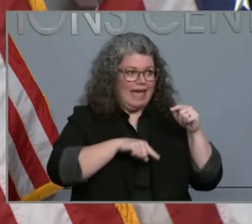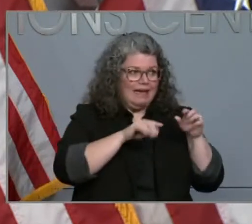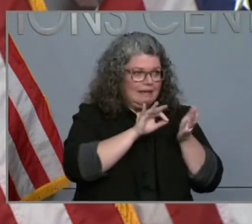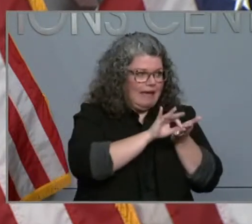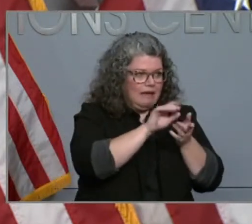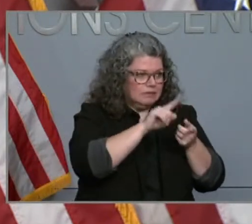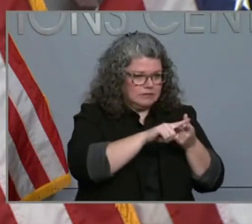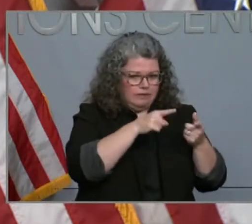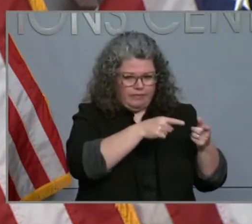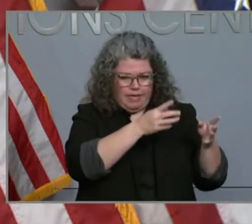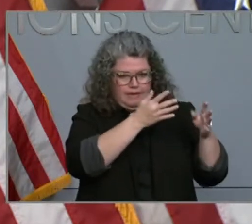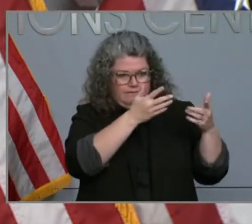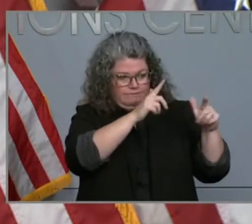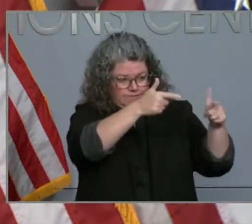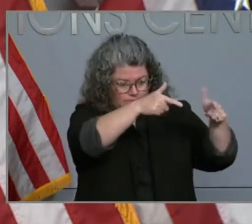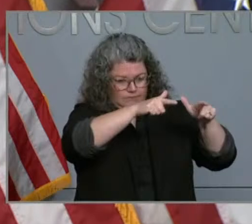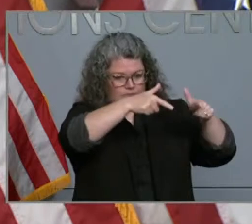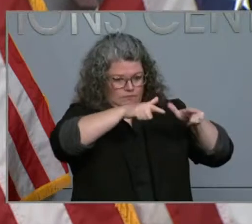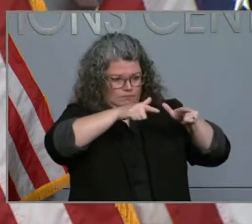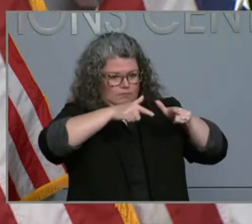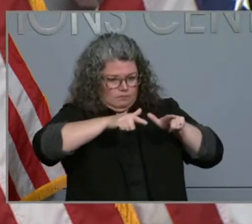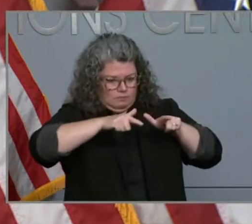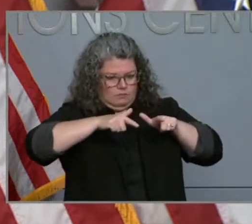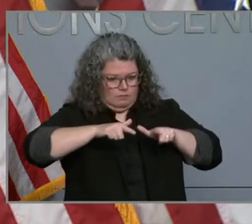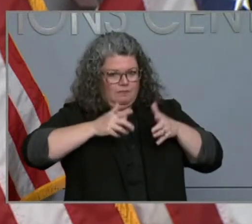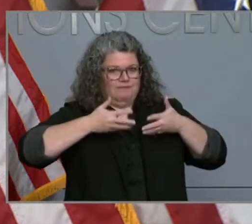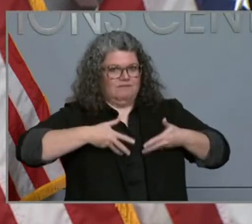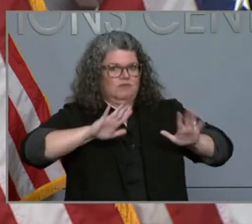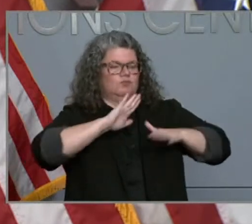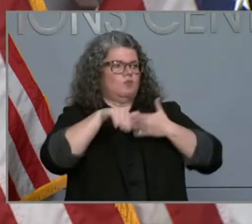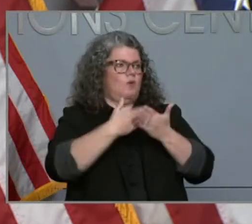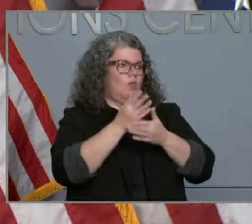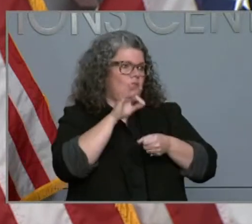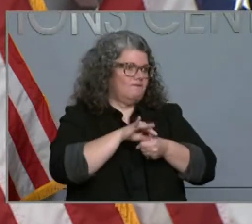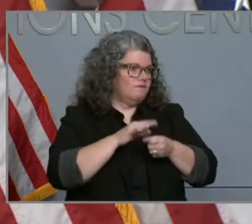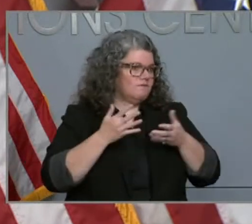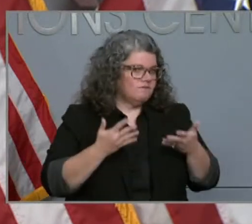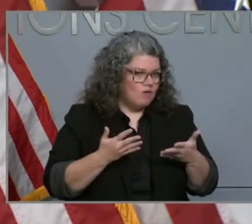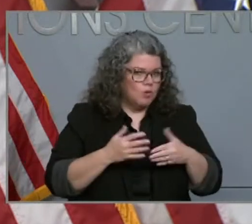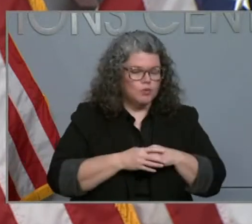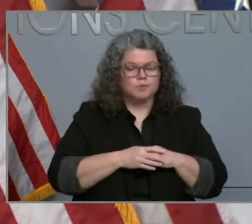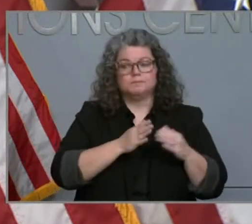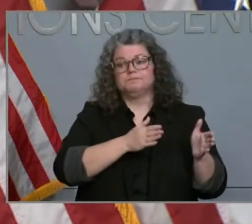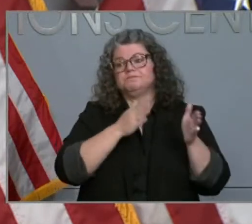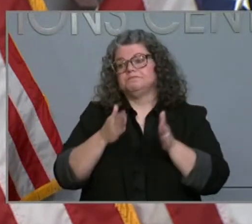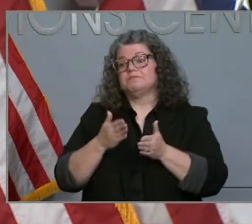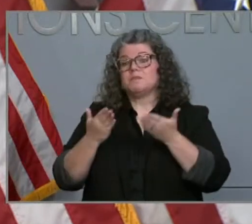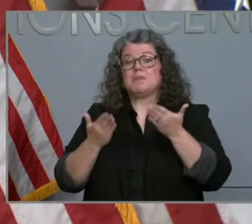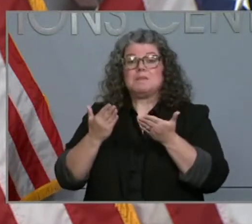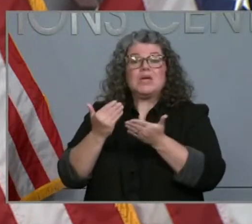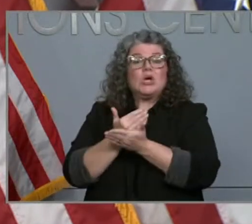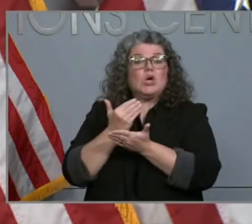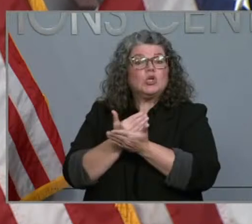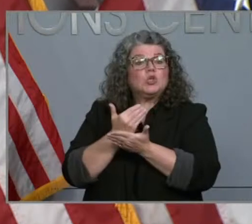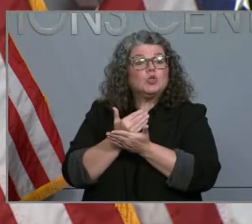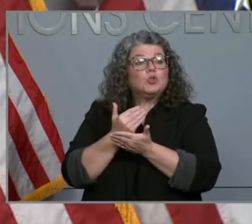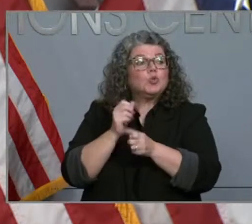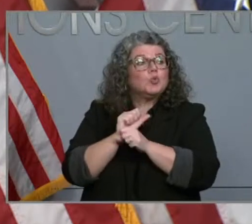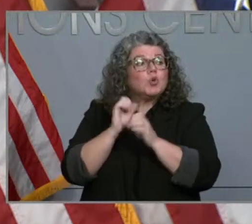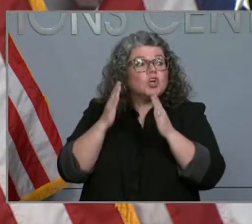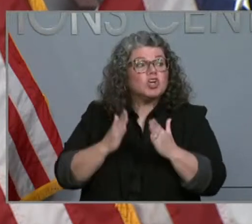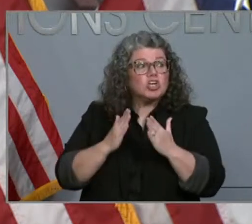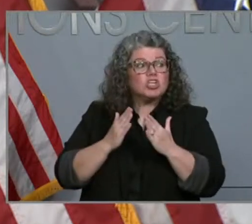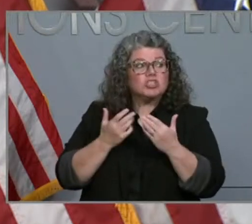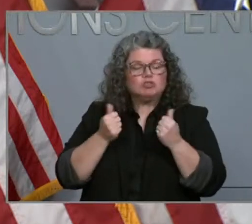5 or 10 minutes. So you've got to allow for that. You also, It may be a newer set of workers